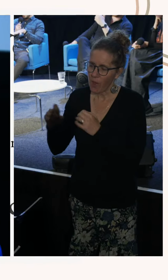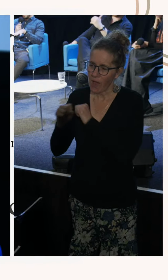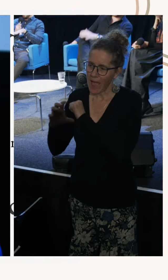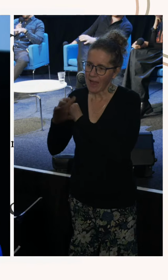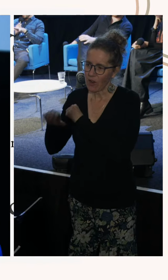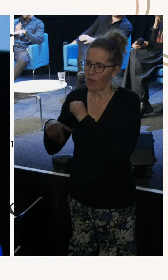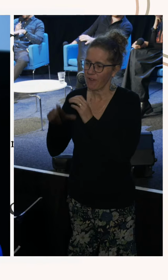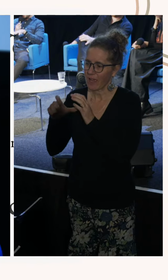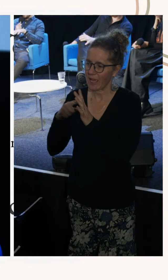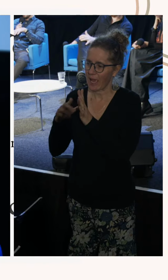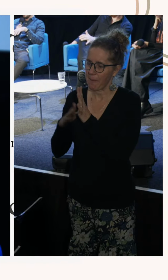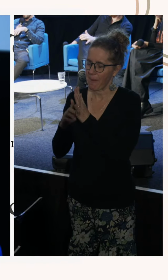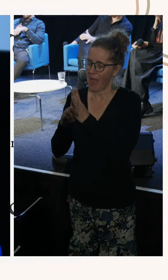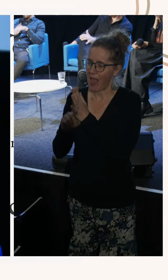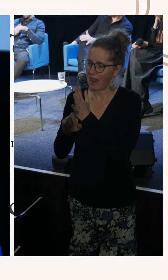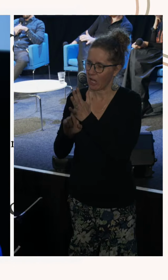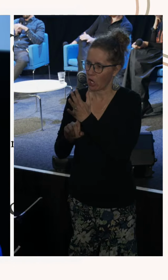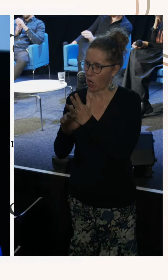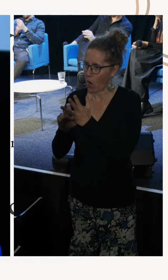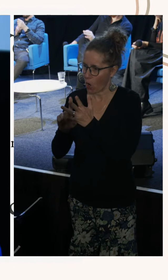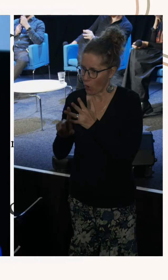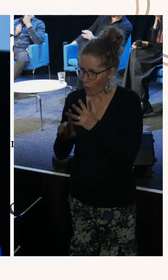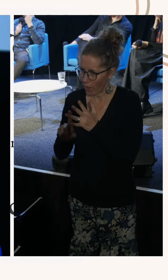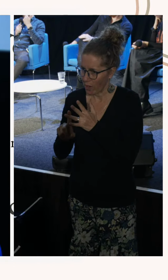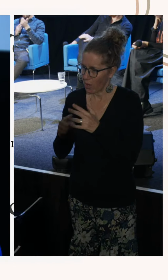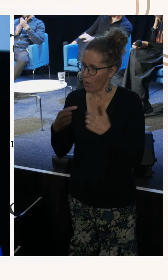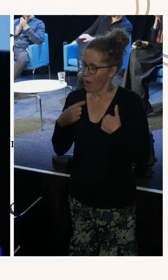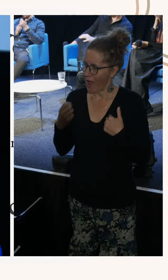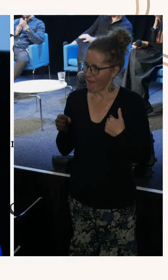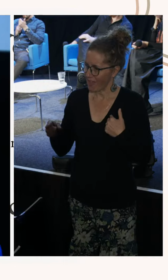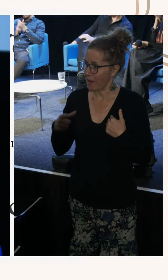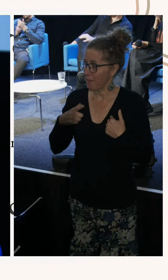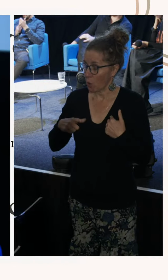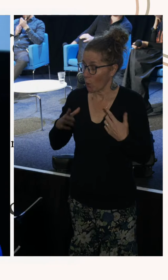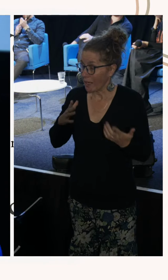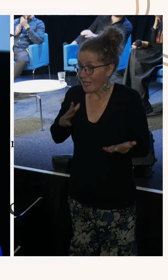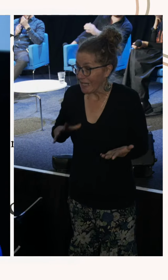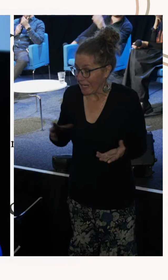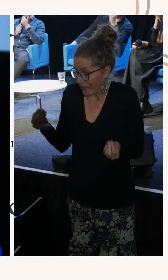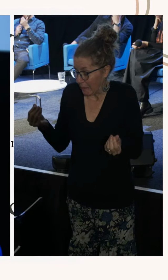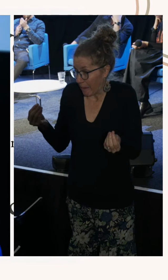ads, right at the end, we have them because we need the money.